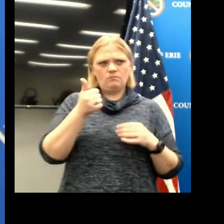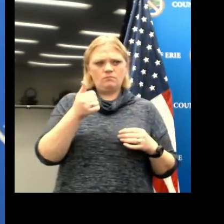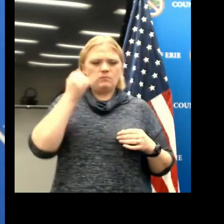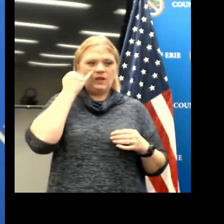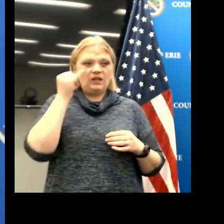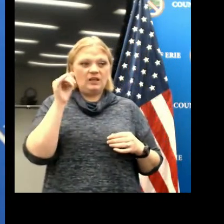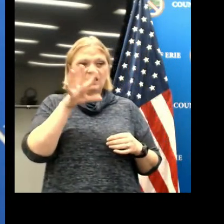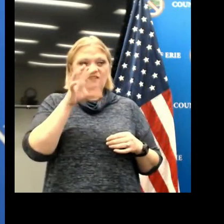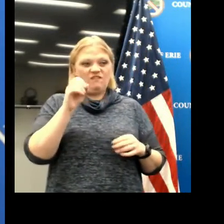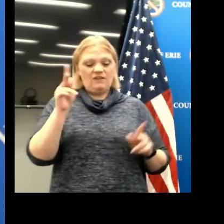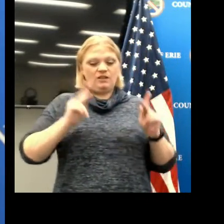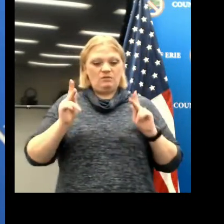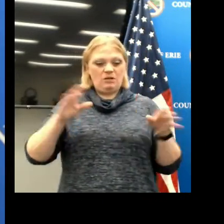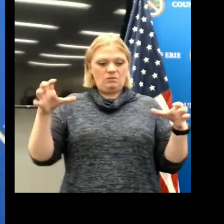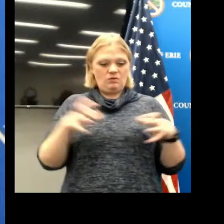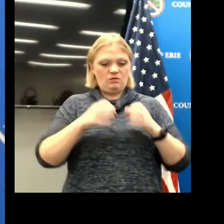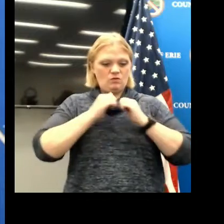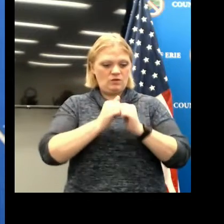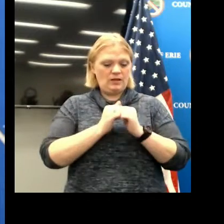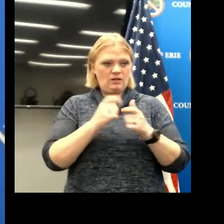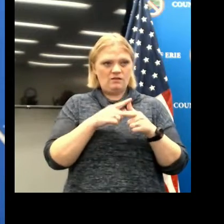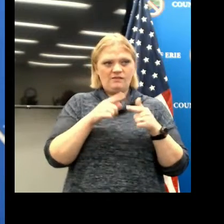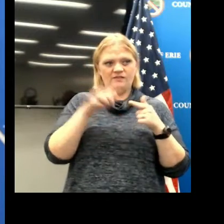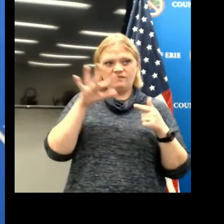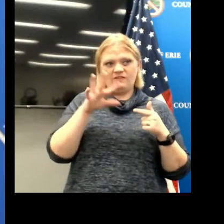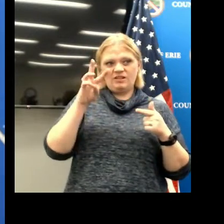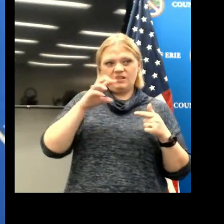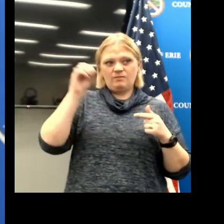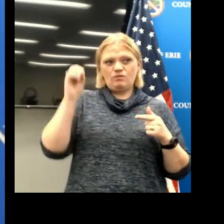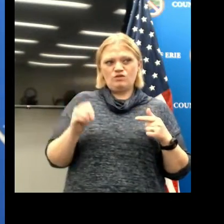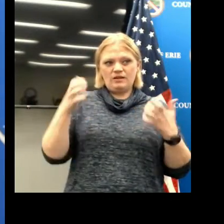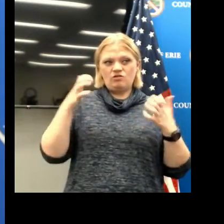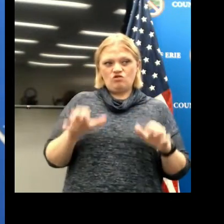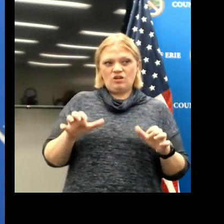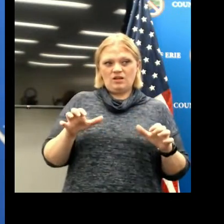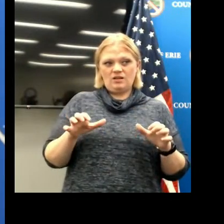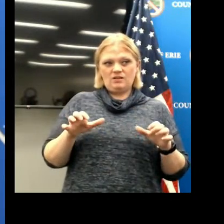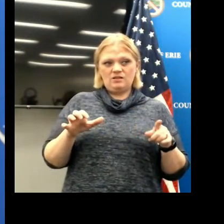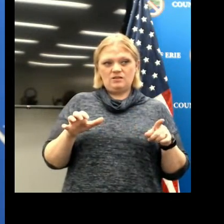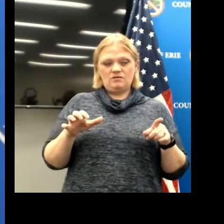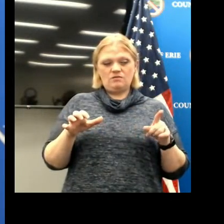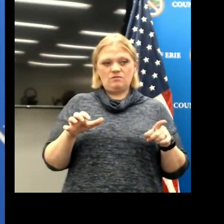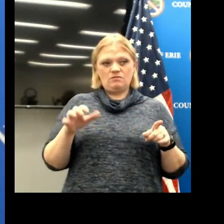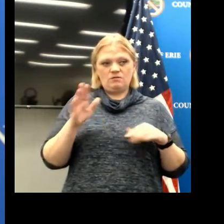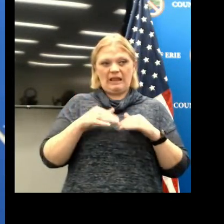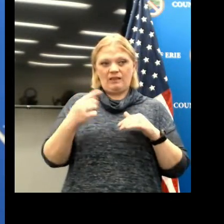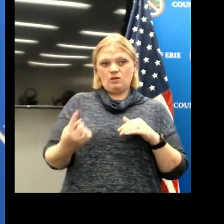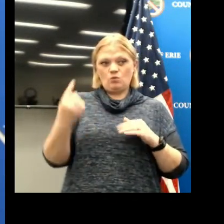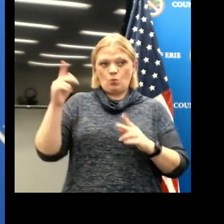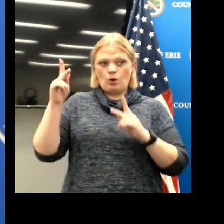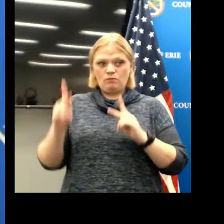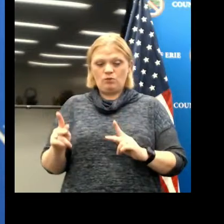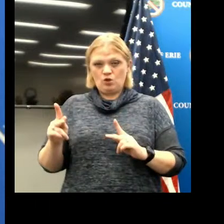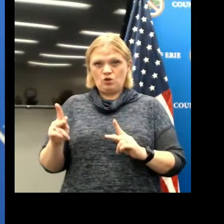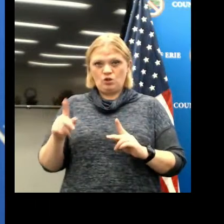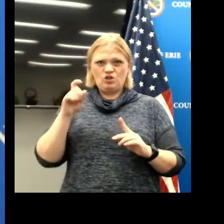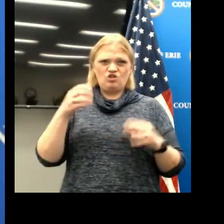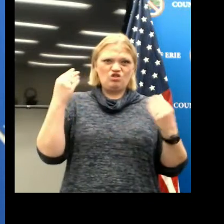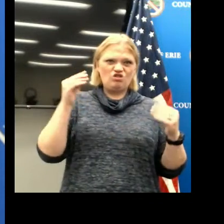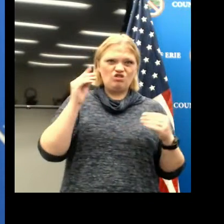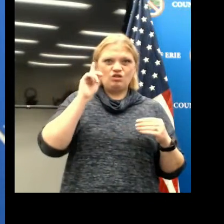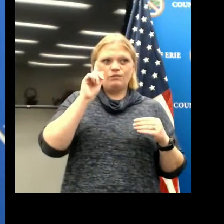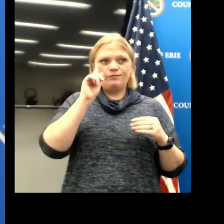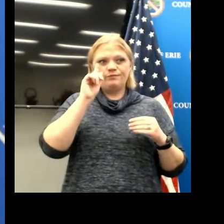50 people are gathering and there's a 56% chance at least one of those people is are infected, should stores like